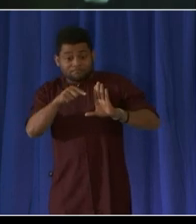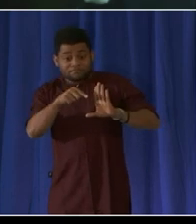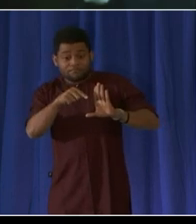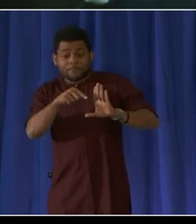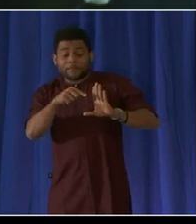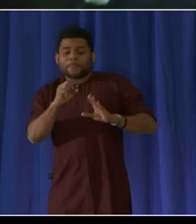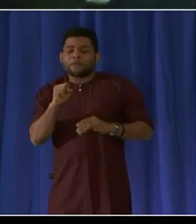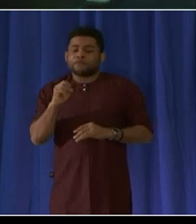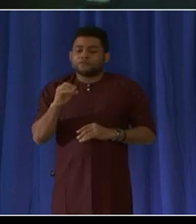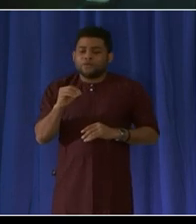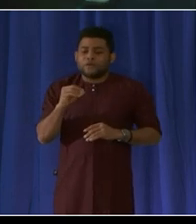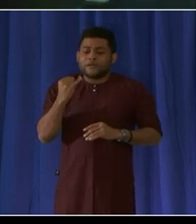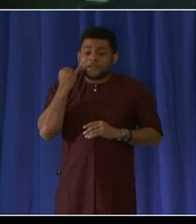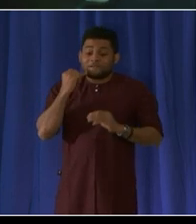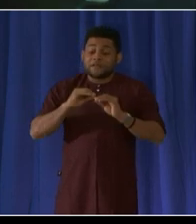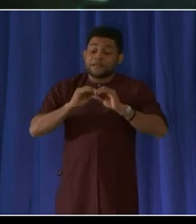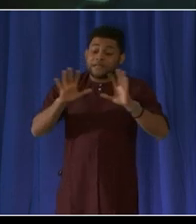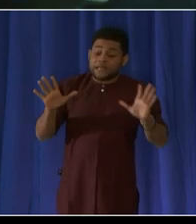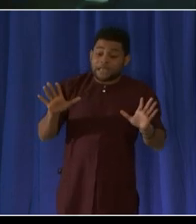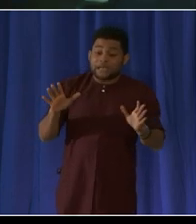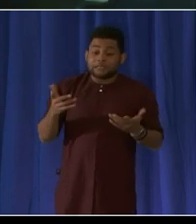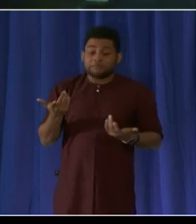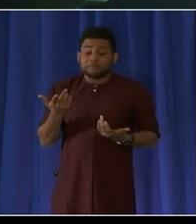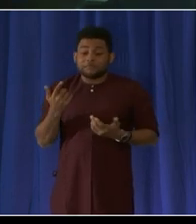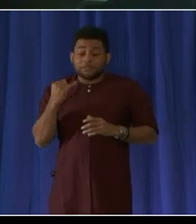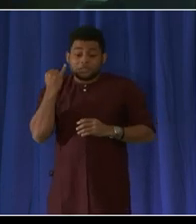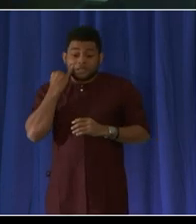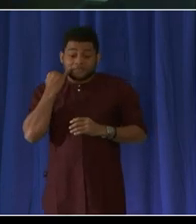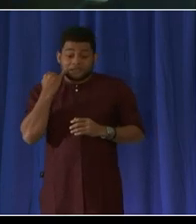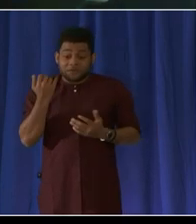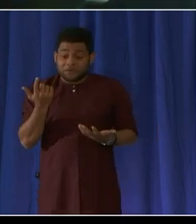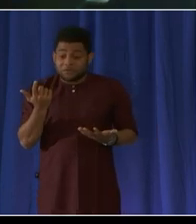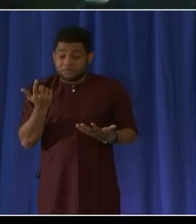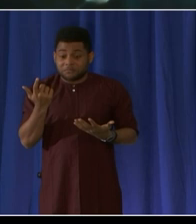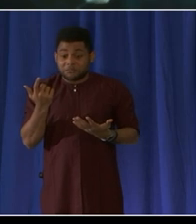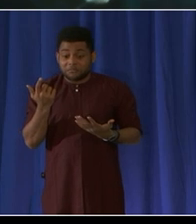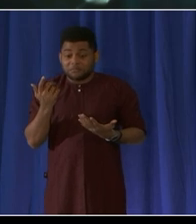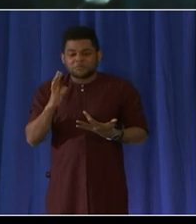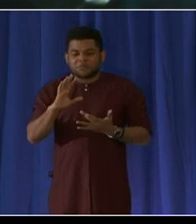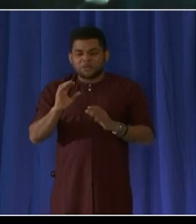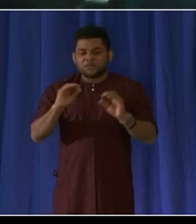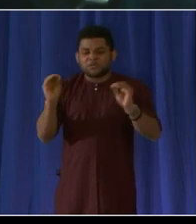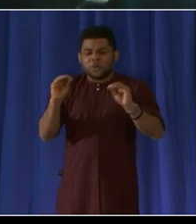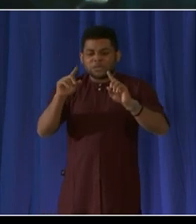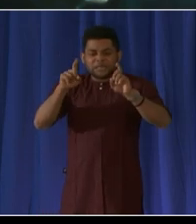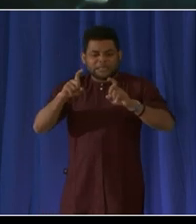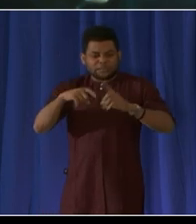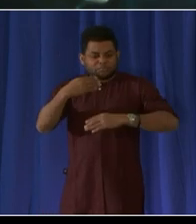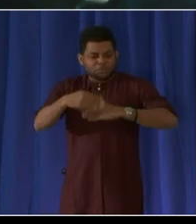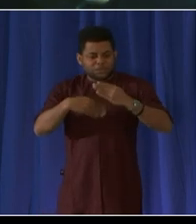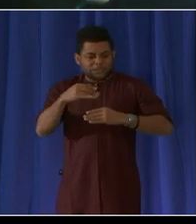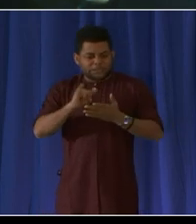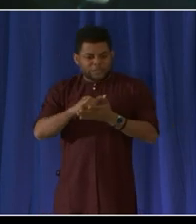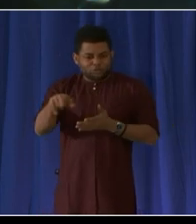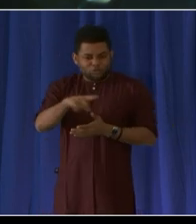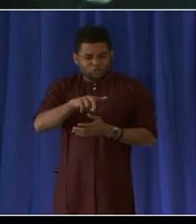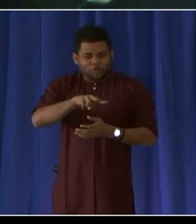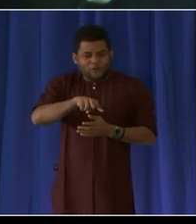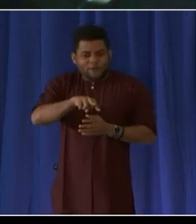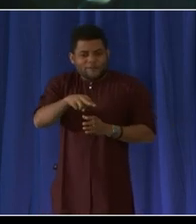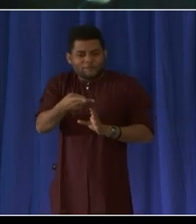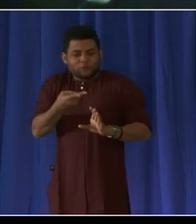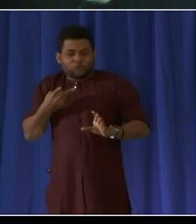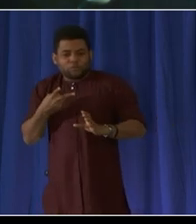Also, just for clarity, there is no process, a testing process by which you can